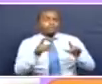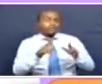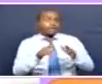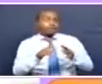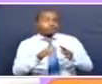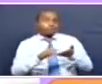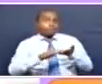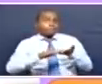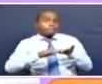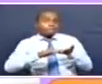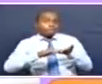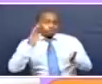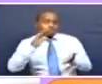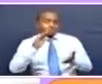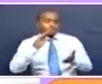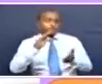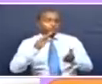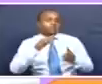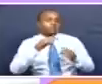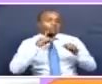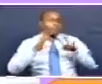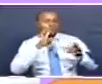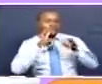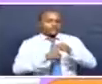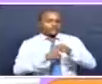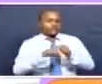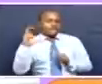are casual workers. Mm-hmm. And of course, we have those who